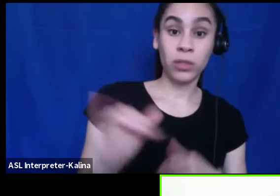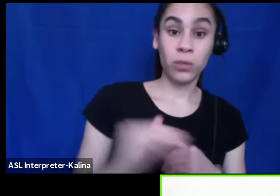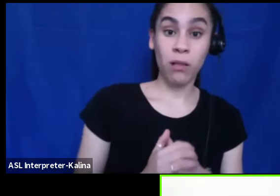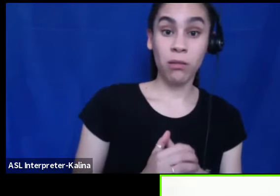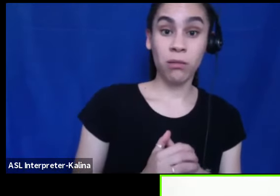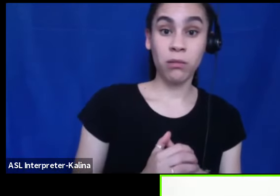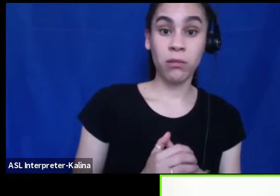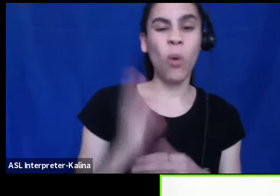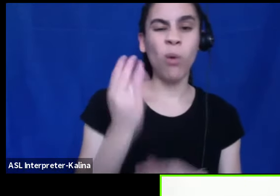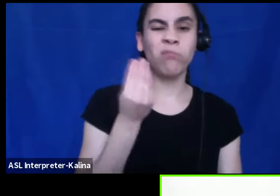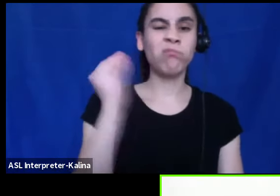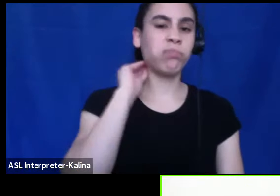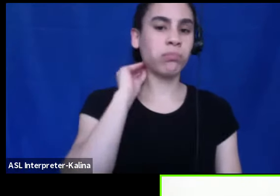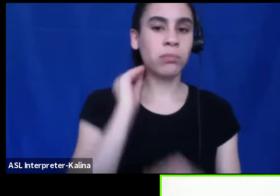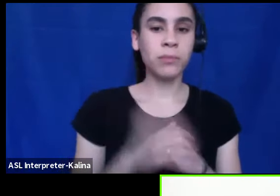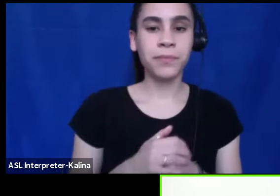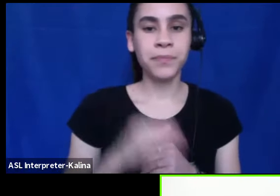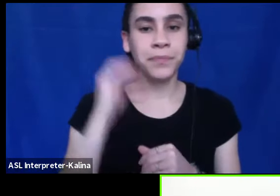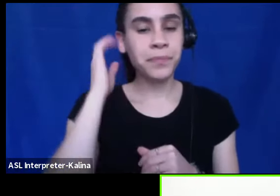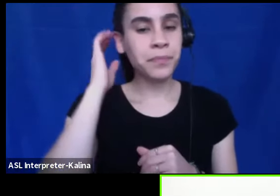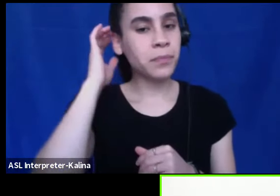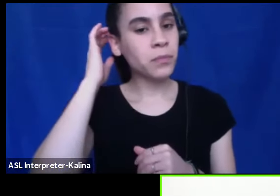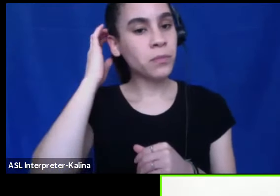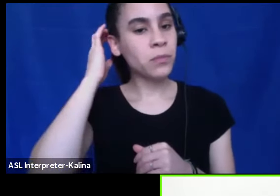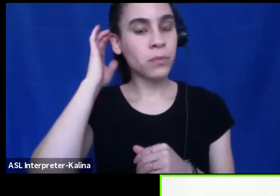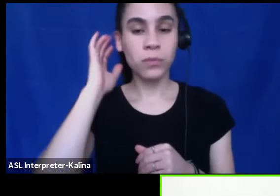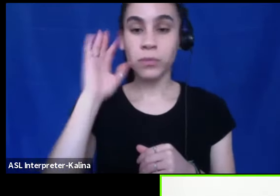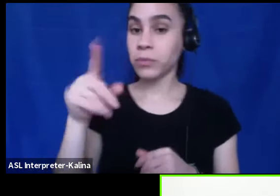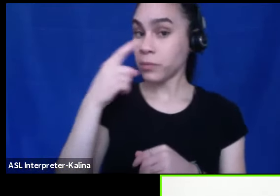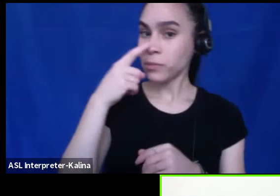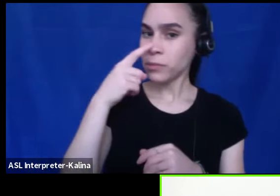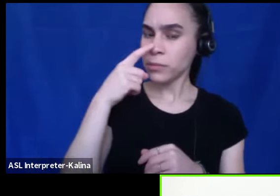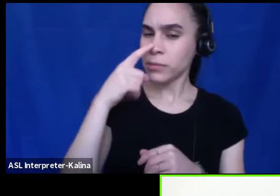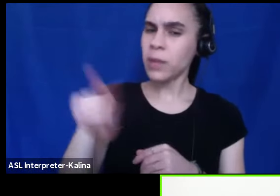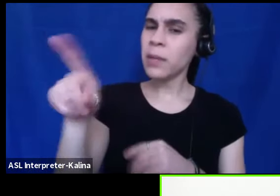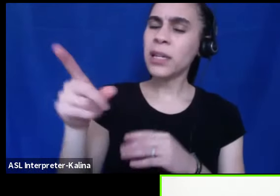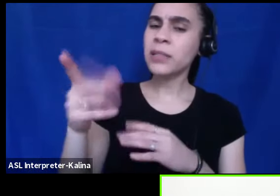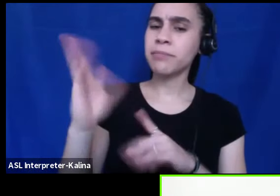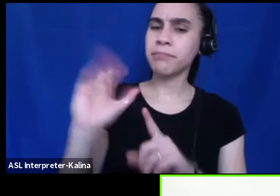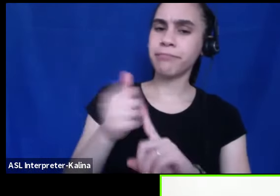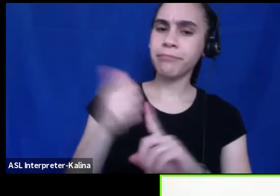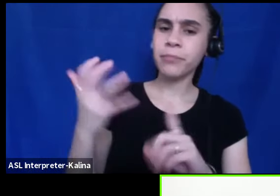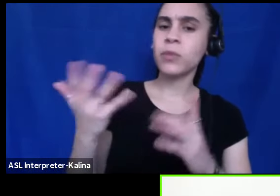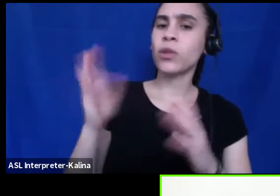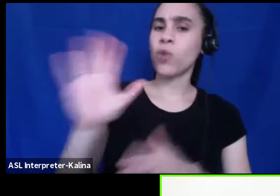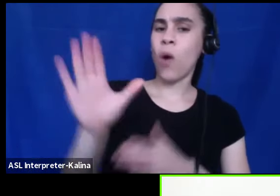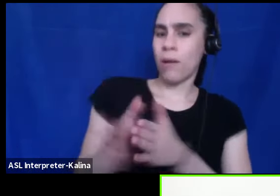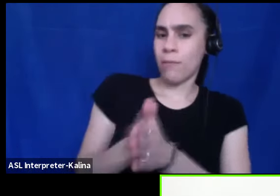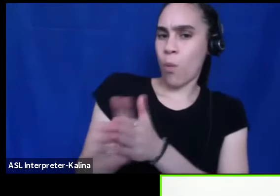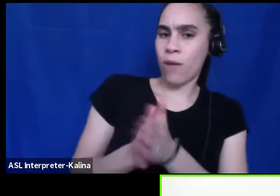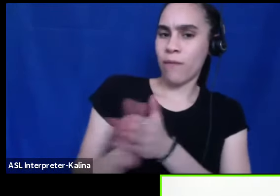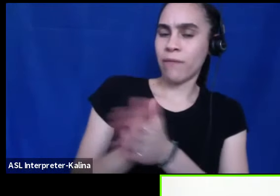So can you talk about what motivated you to be an advocate? What motivated you to really do this work?